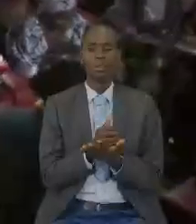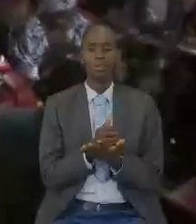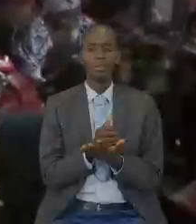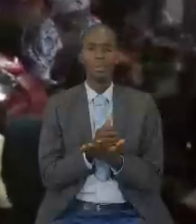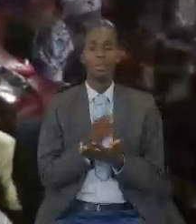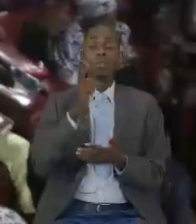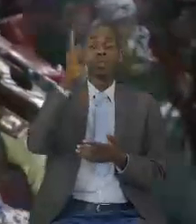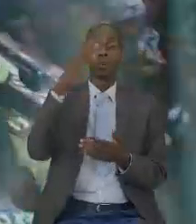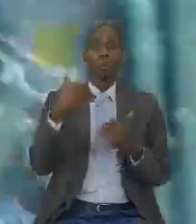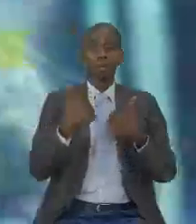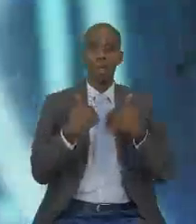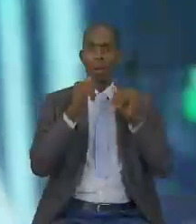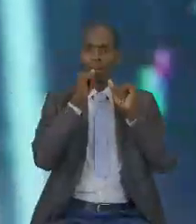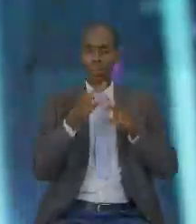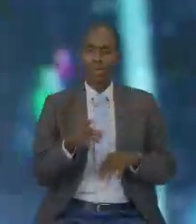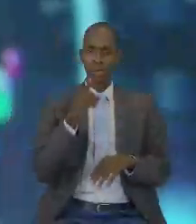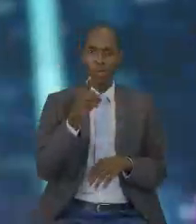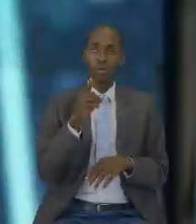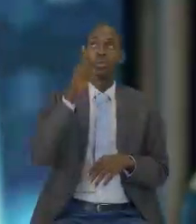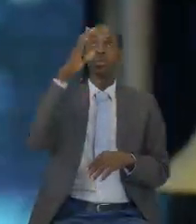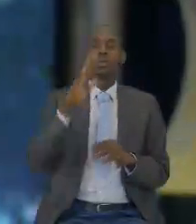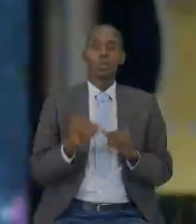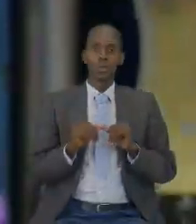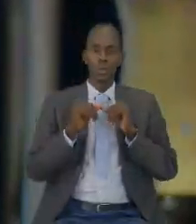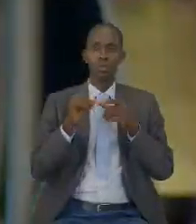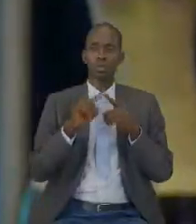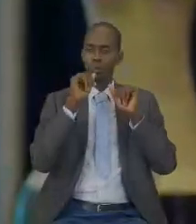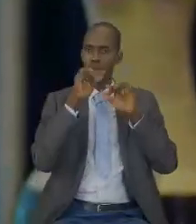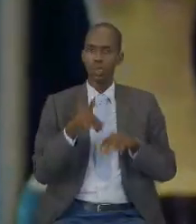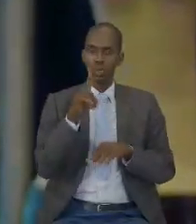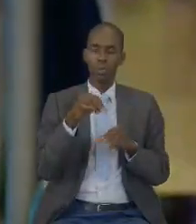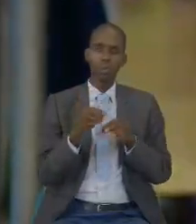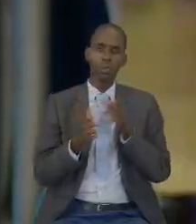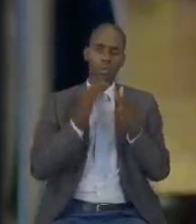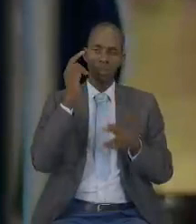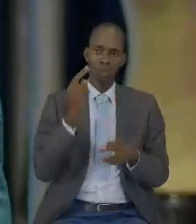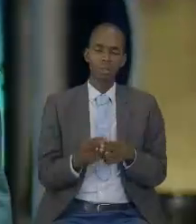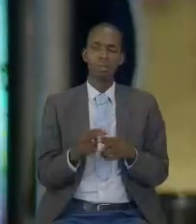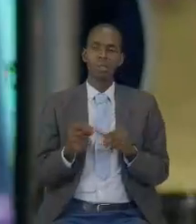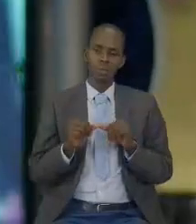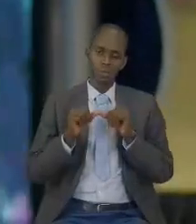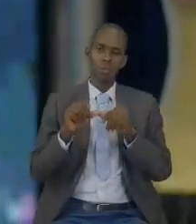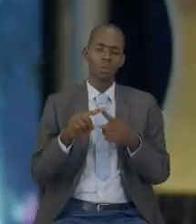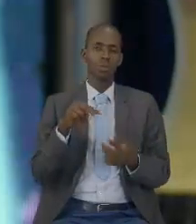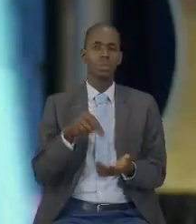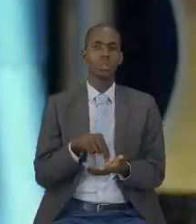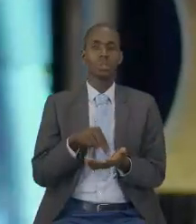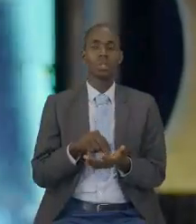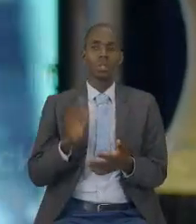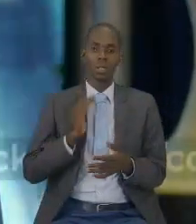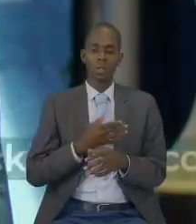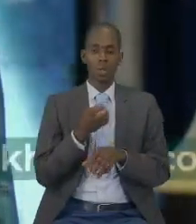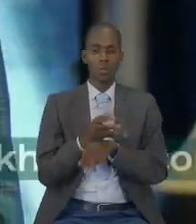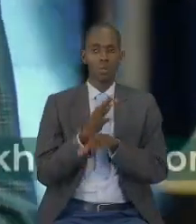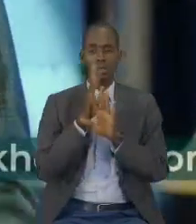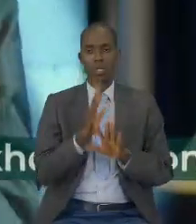God has blessed you, and God continue to bless you in Jesus' name. Keep on standing. Our counselors are